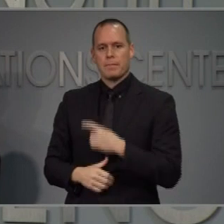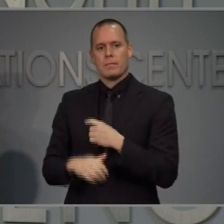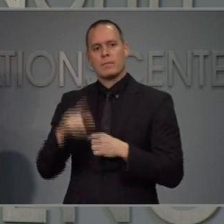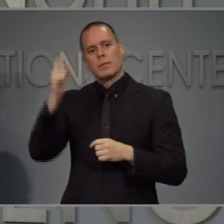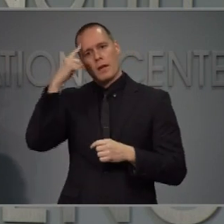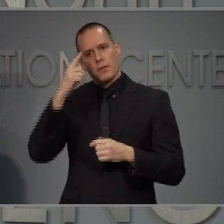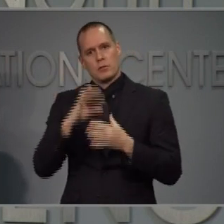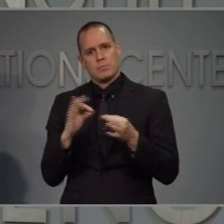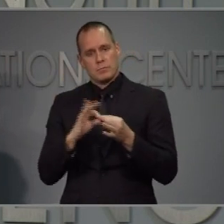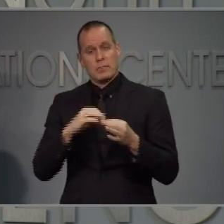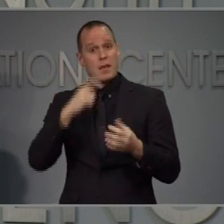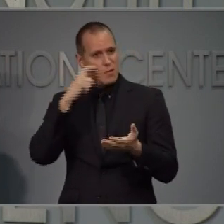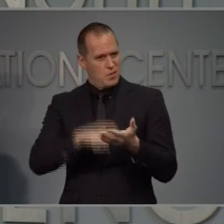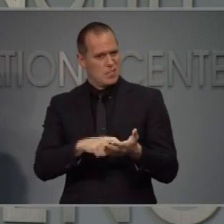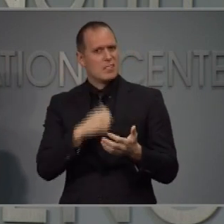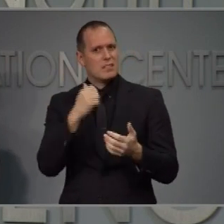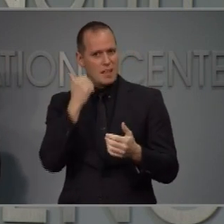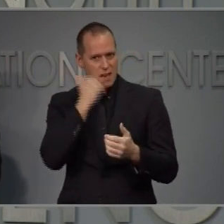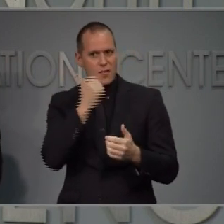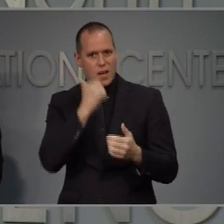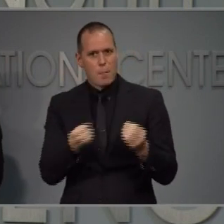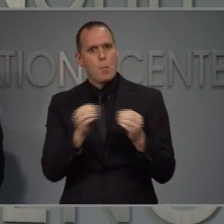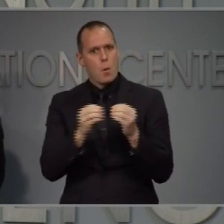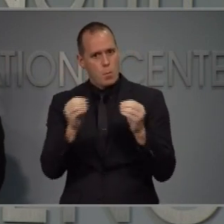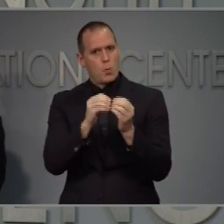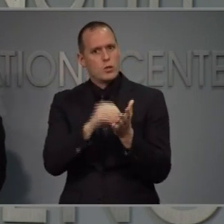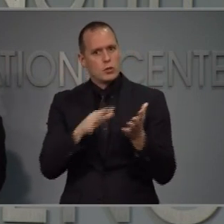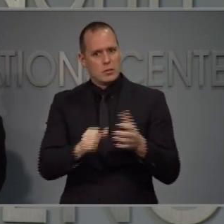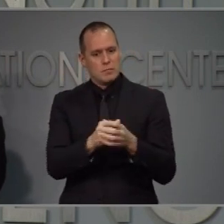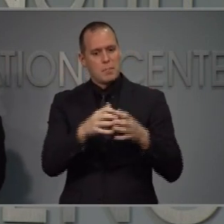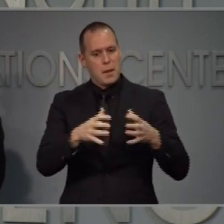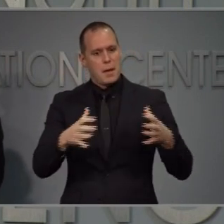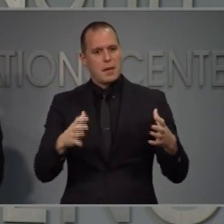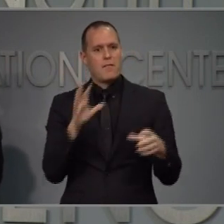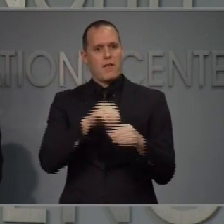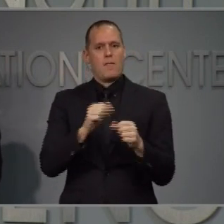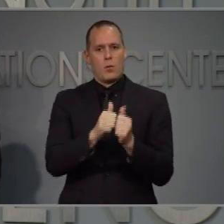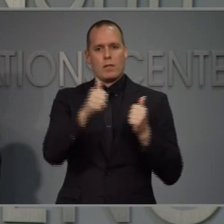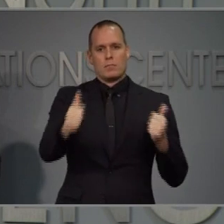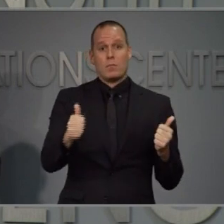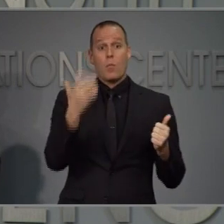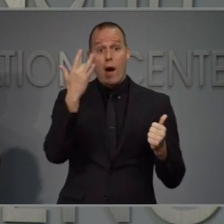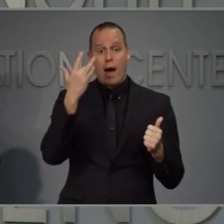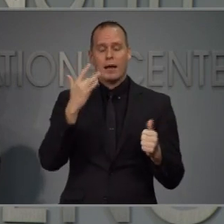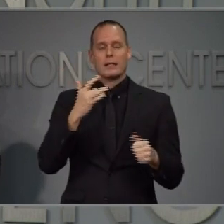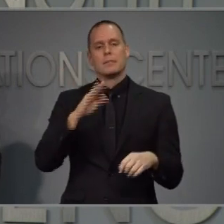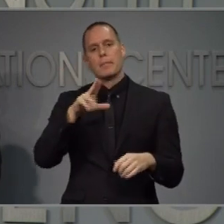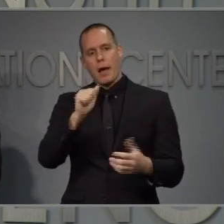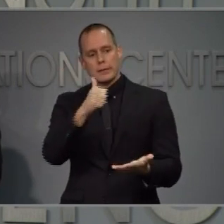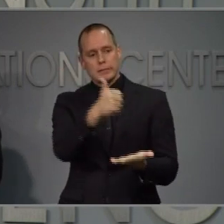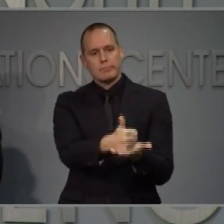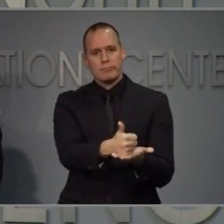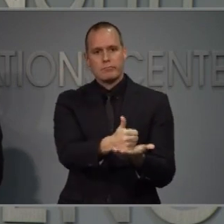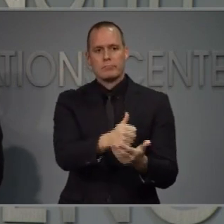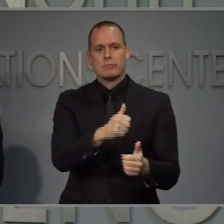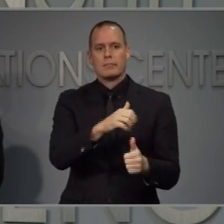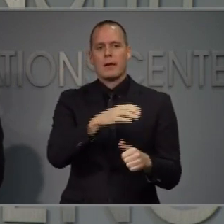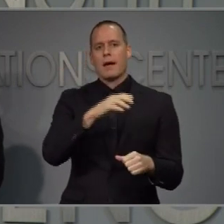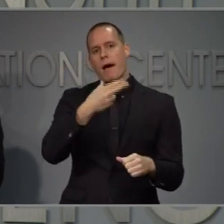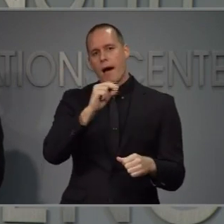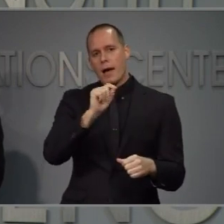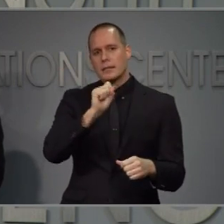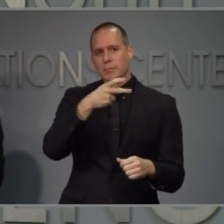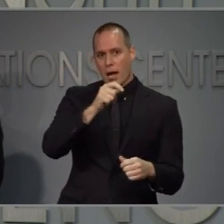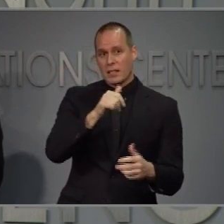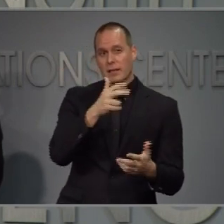and more students are participating in remote learning as we get them hot spots, as our school system gets